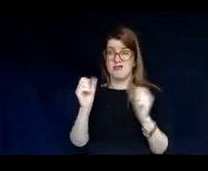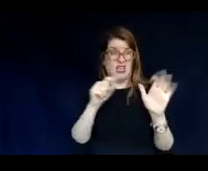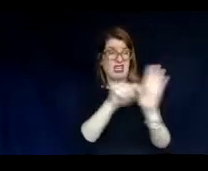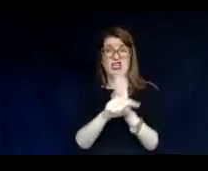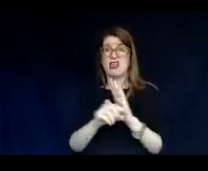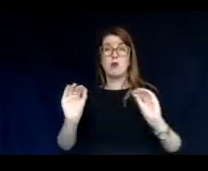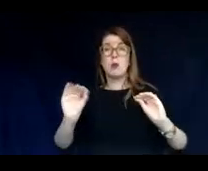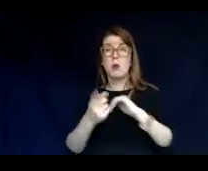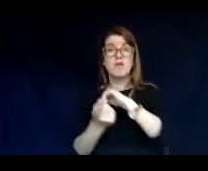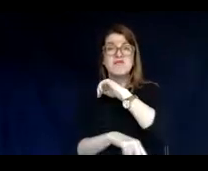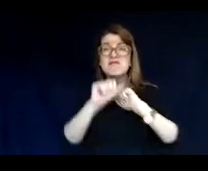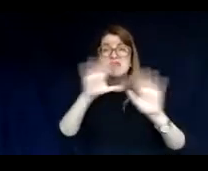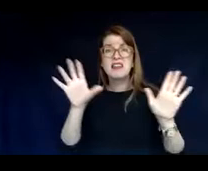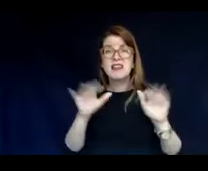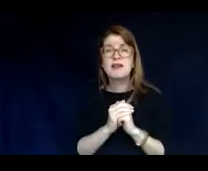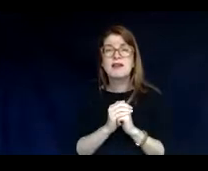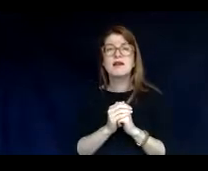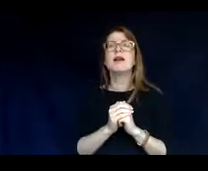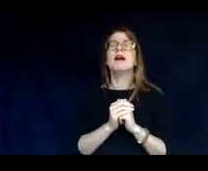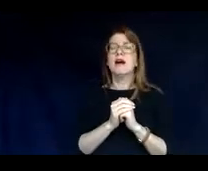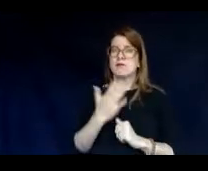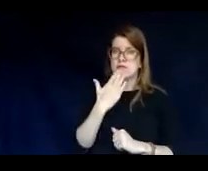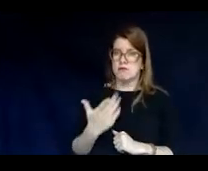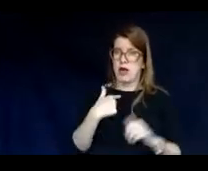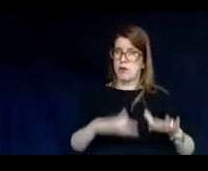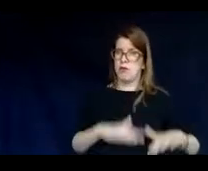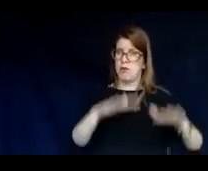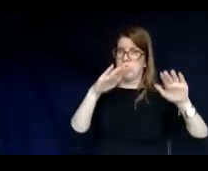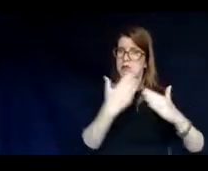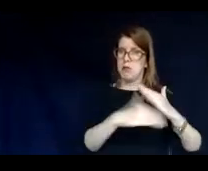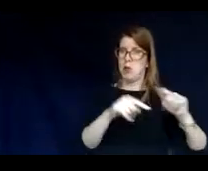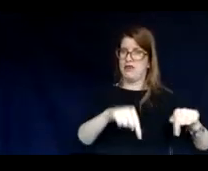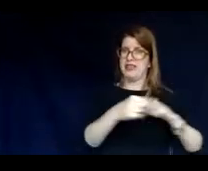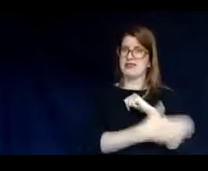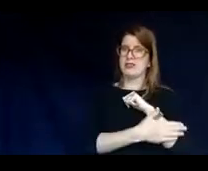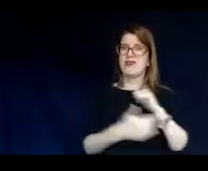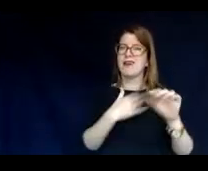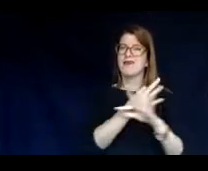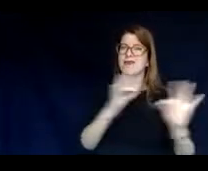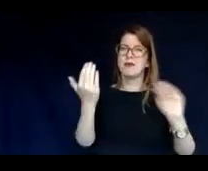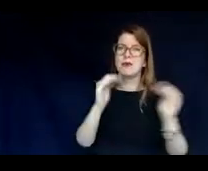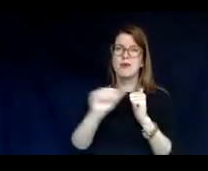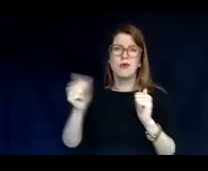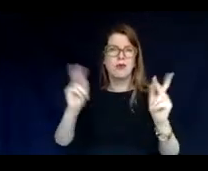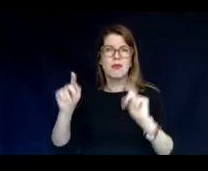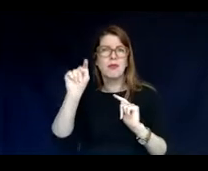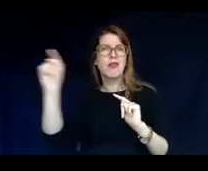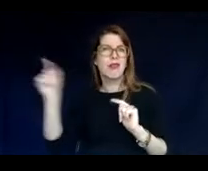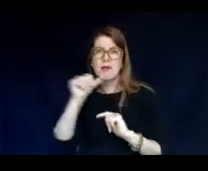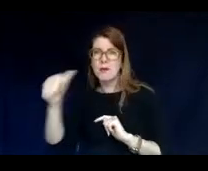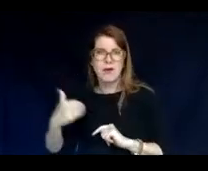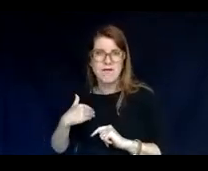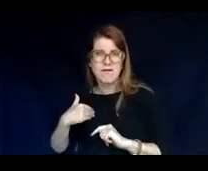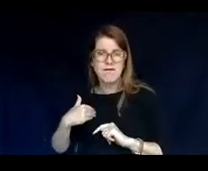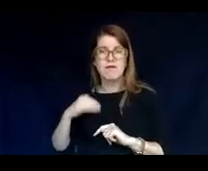So thankfully, I was born and raised in this country, and that affords me freedoms that other people do not have. So, and that's the reason